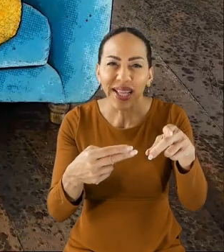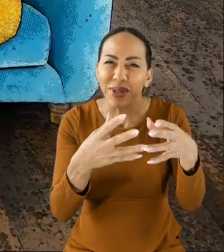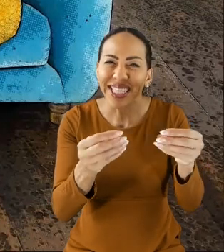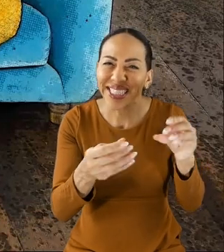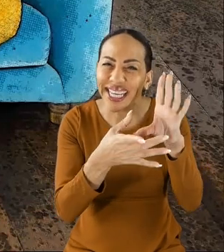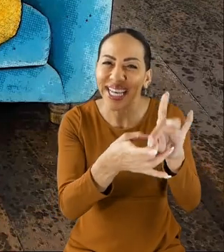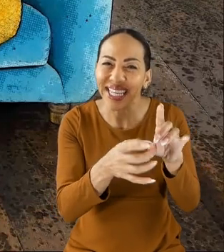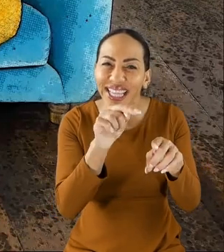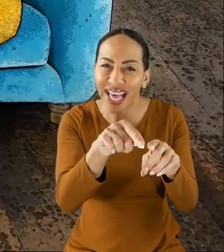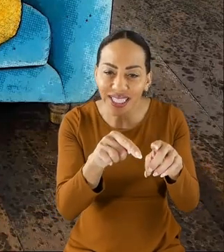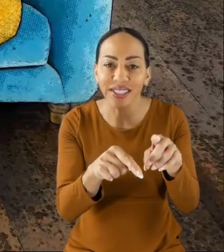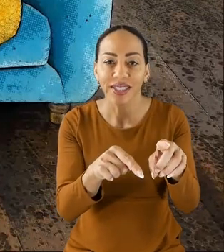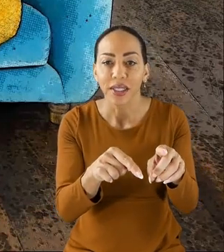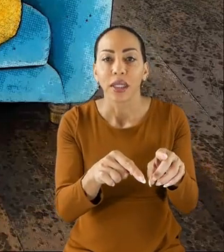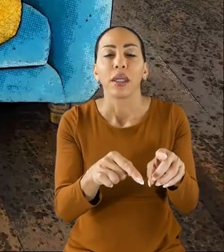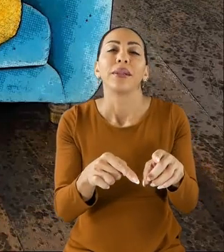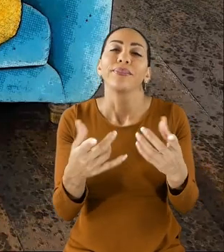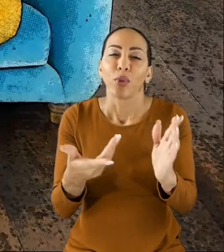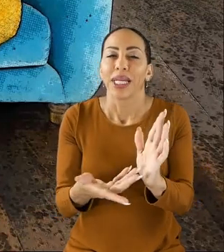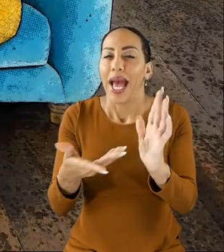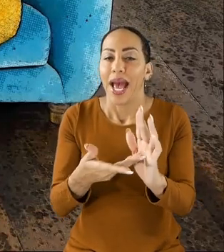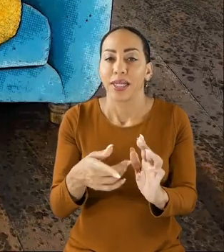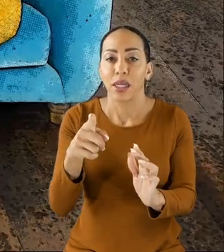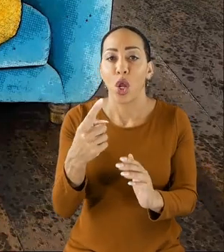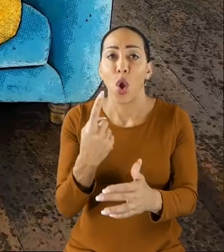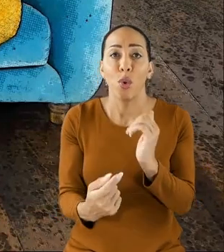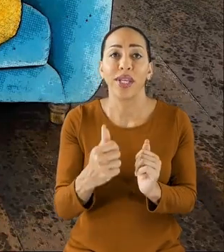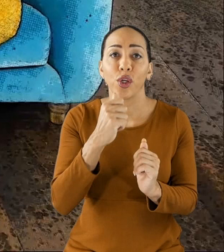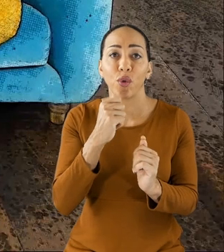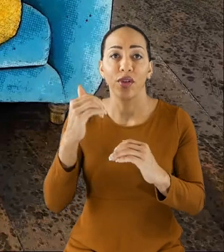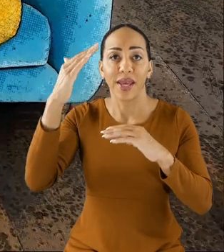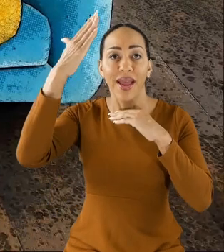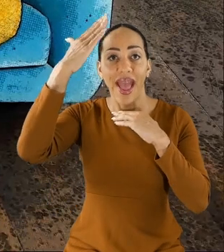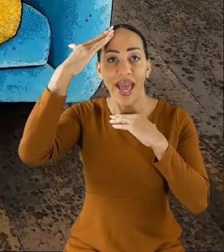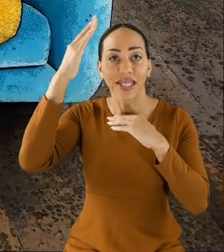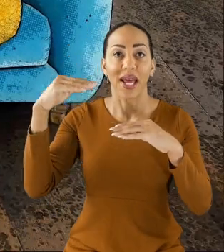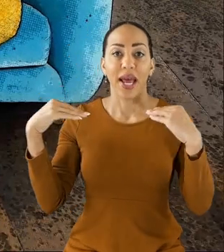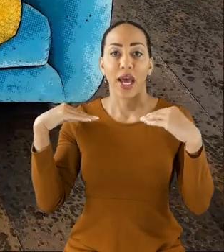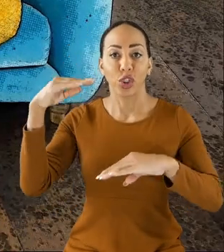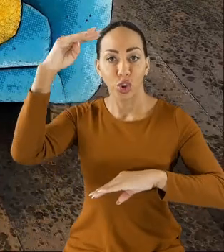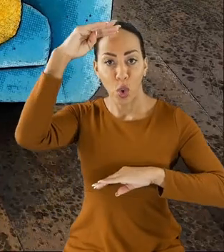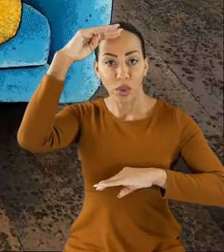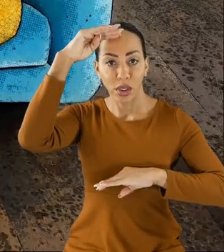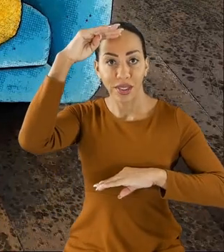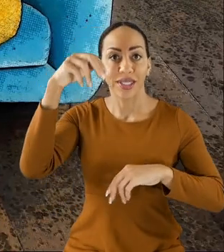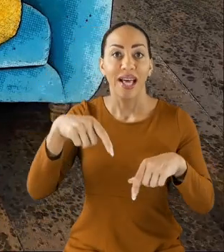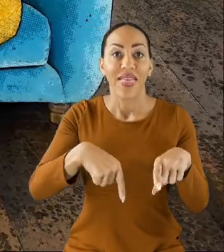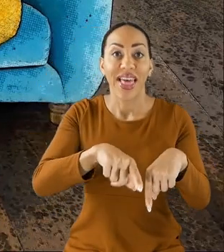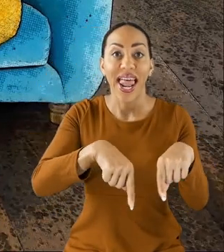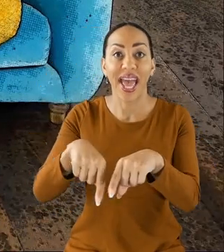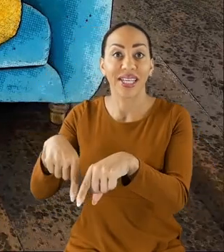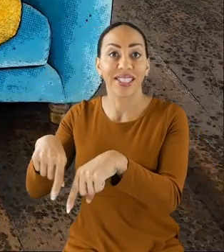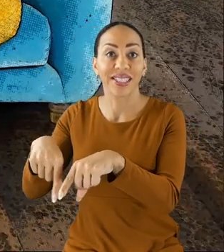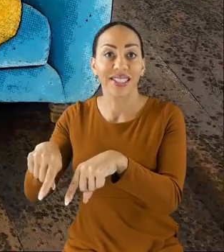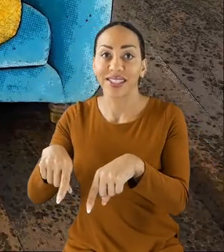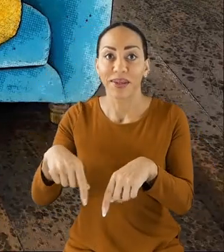that develops builds out of that. But I should just add that this particular piece, I'm only using their head and shoulder image. So those legs are augmented on them.